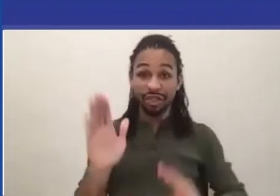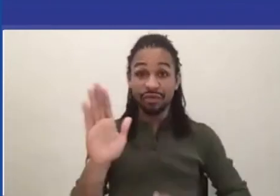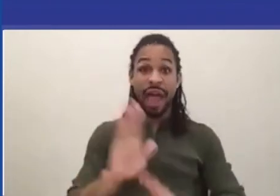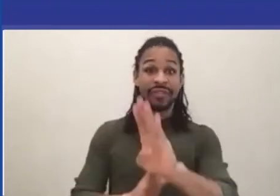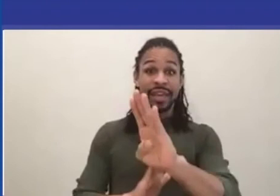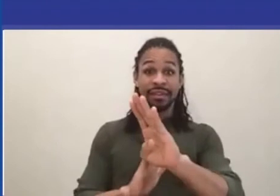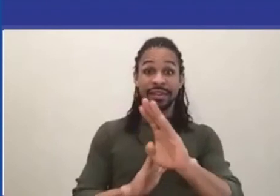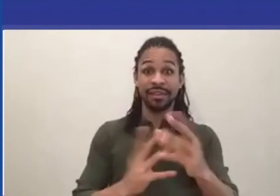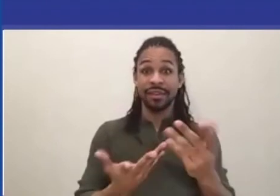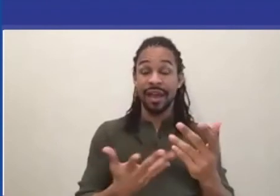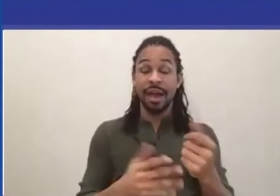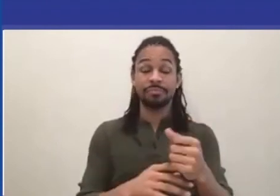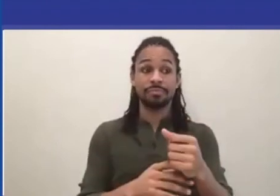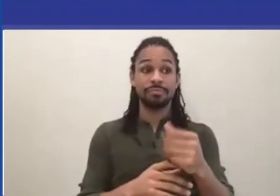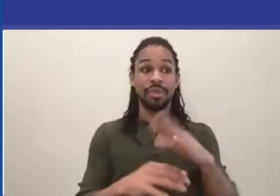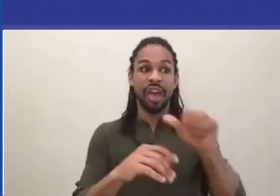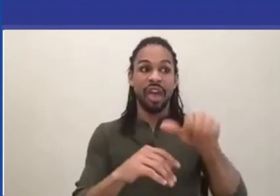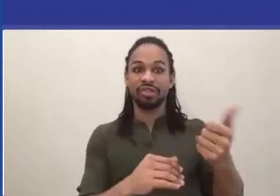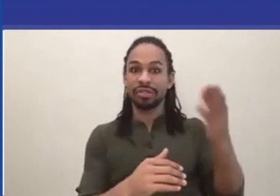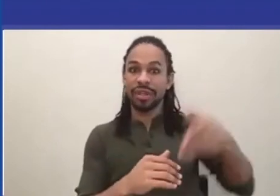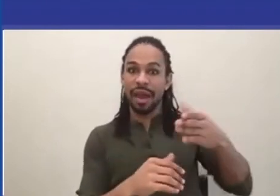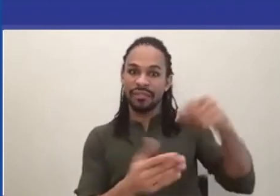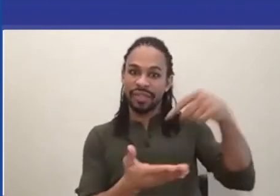the other side of this pandemic? Nicole?